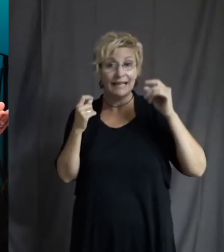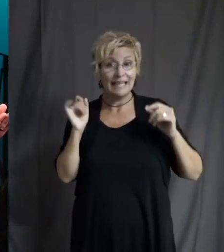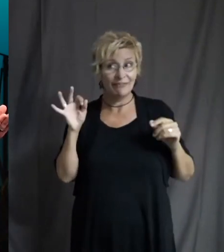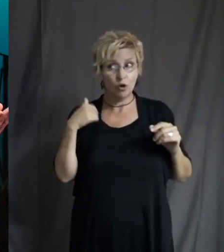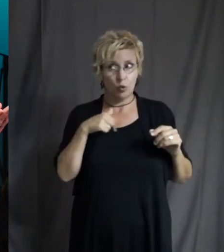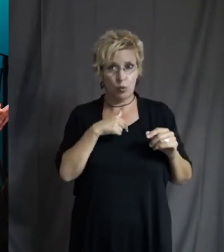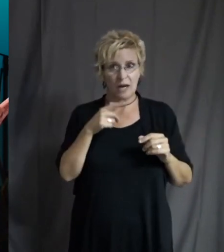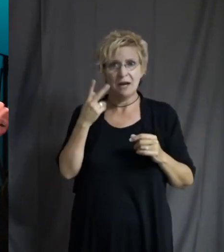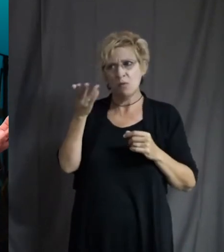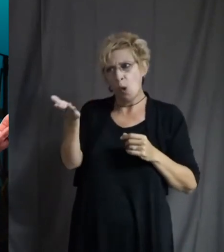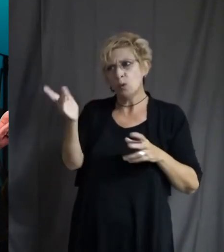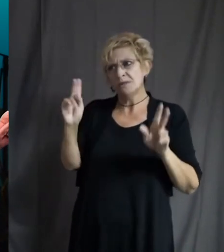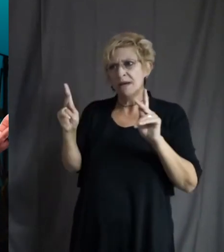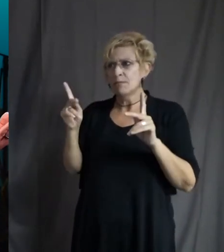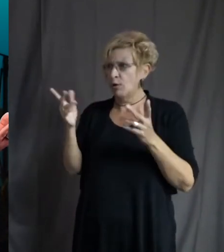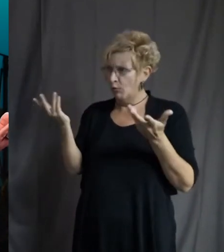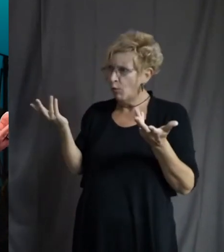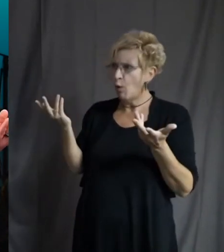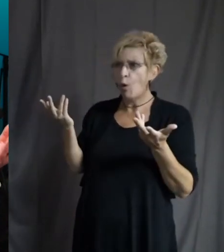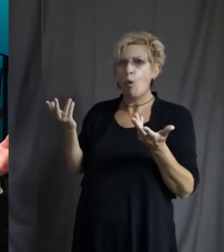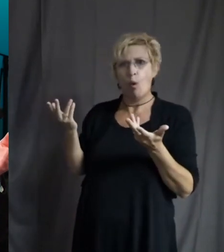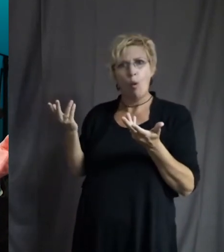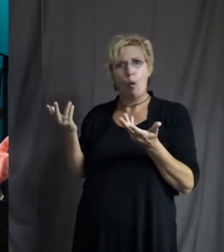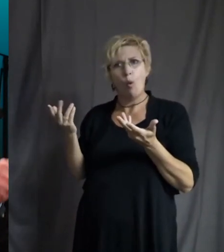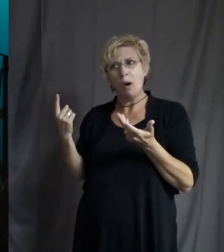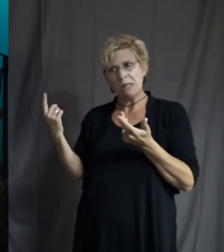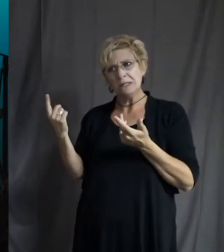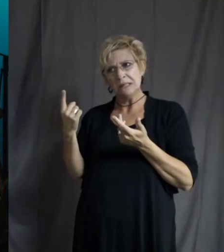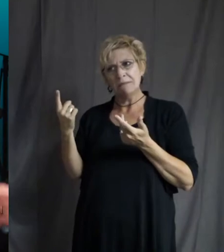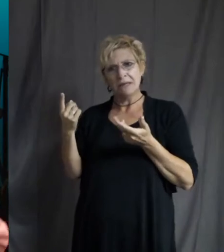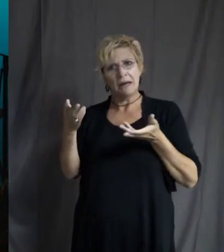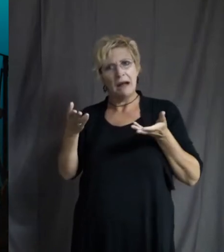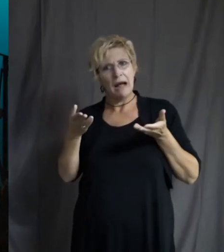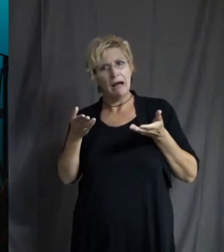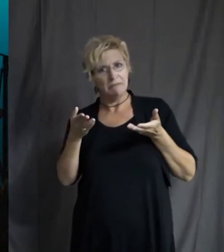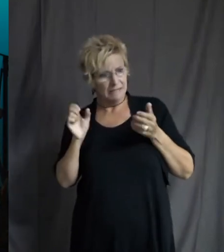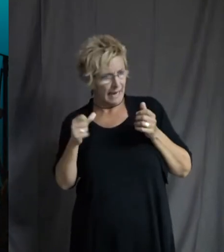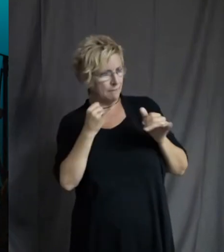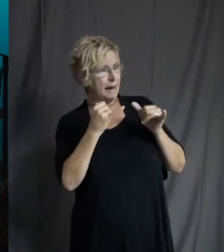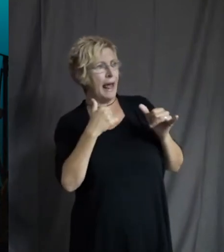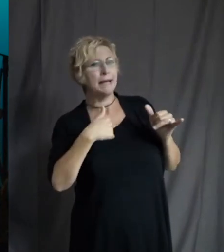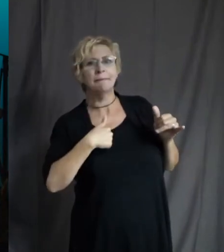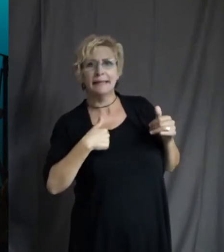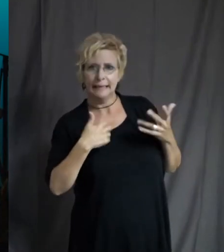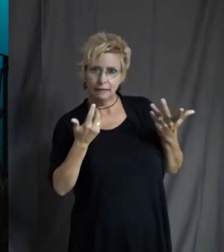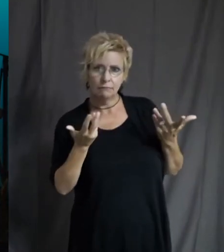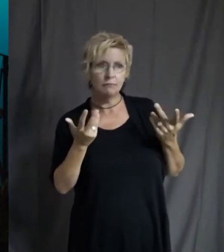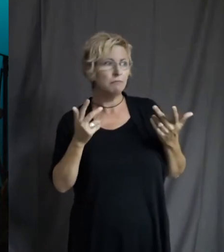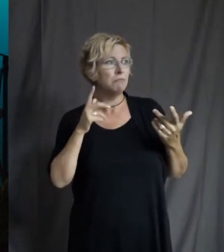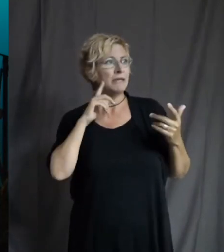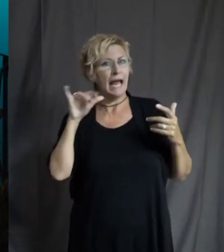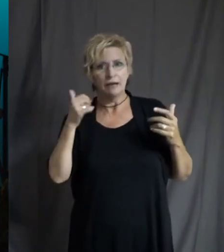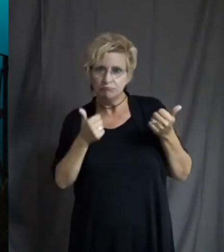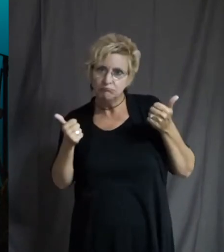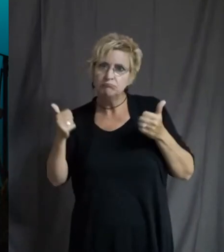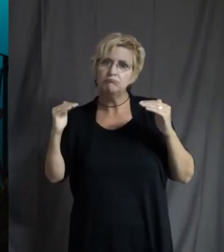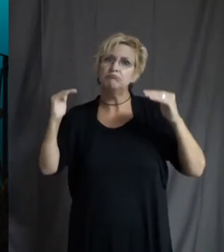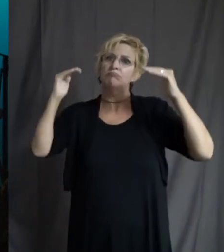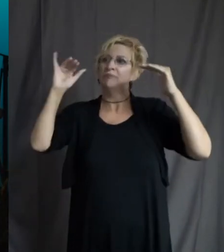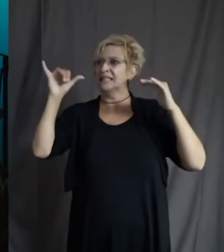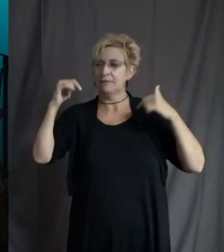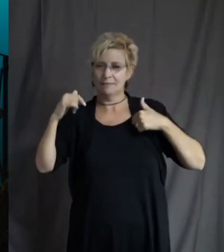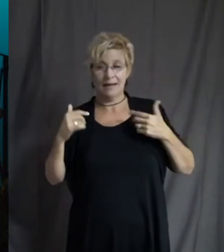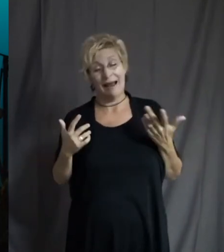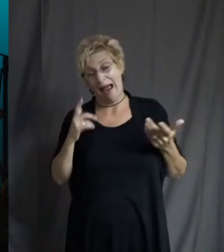high those people who generally give a message that you can be just like me, to follow along. This is so